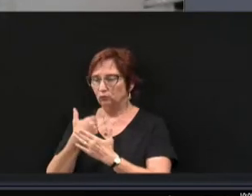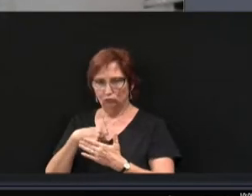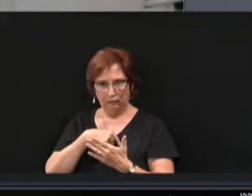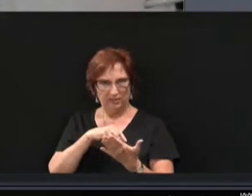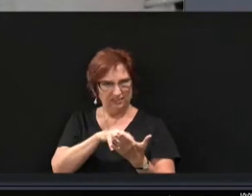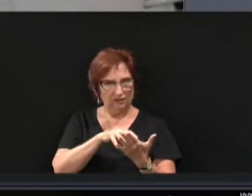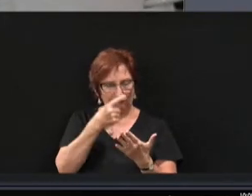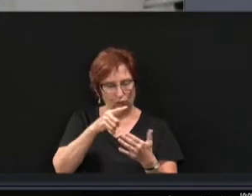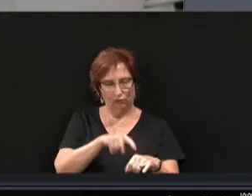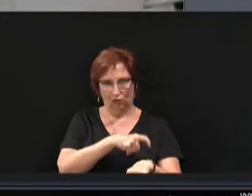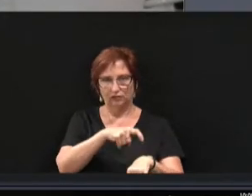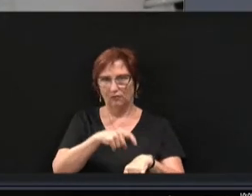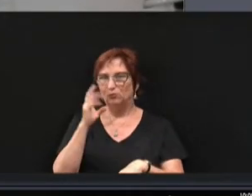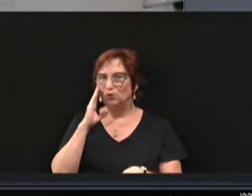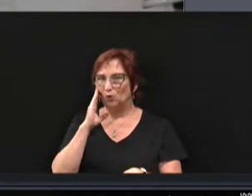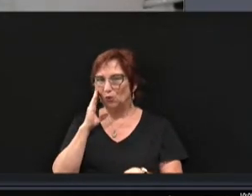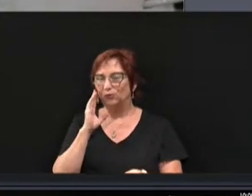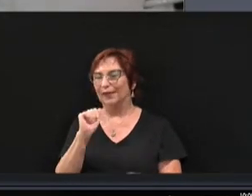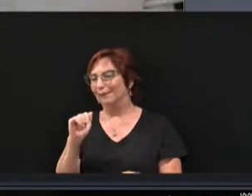those alphabet letters, right?